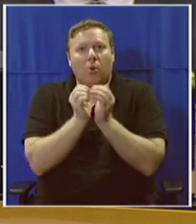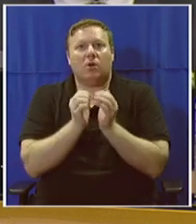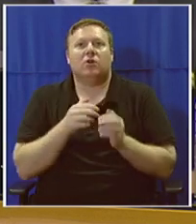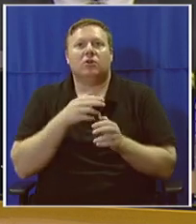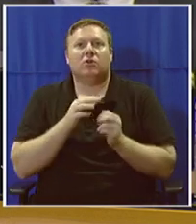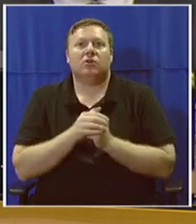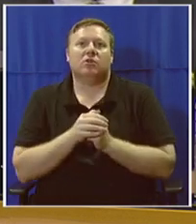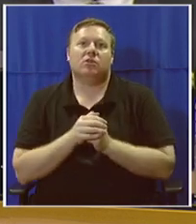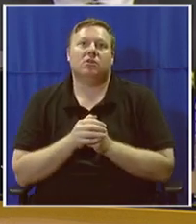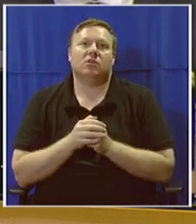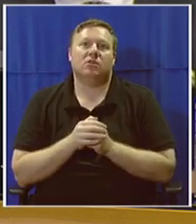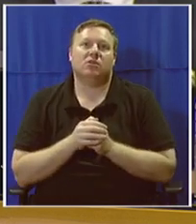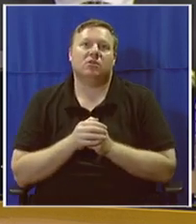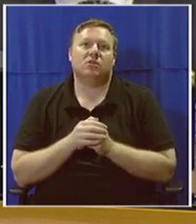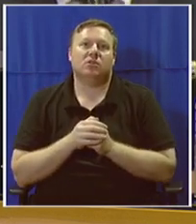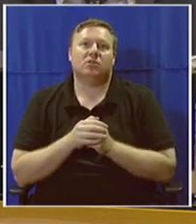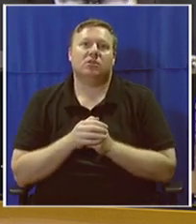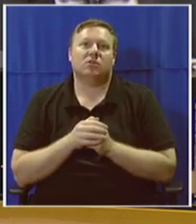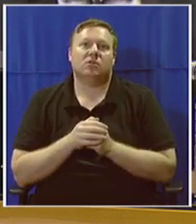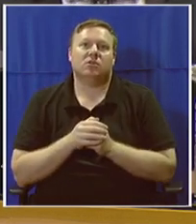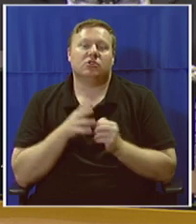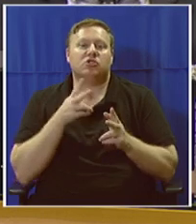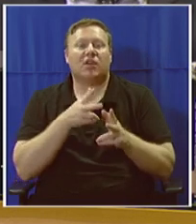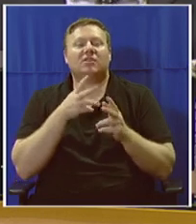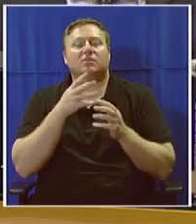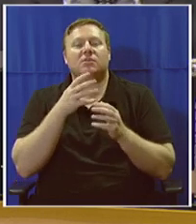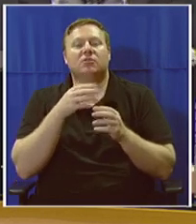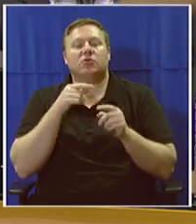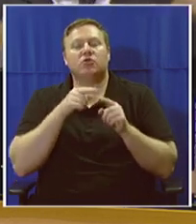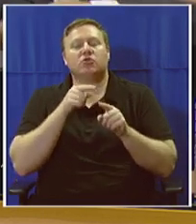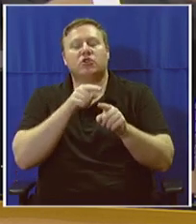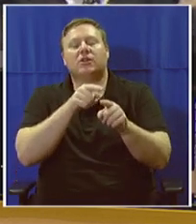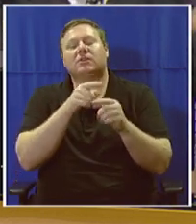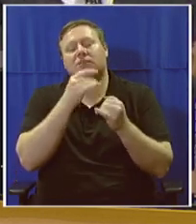you chase mistakes, but when you have a great mind,